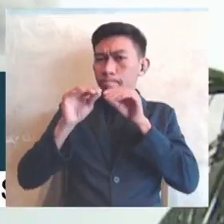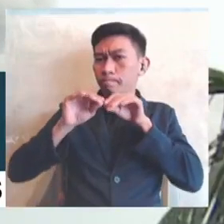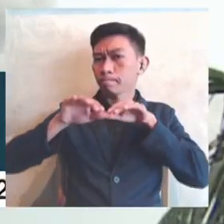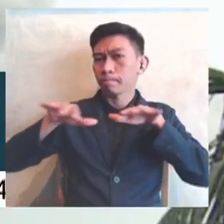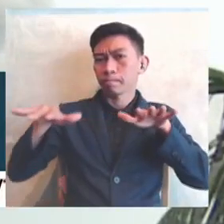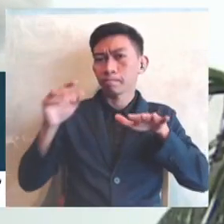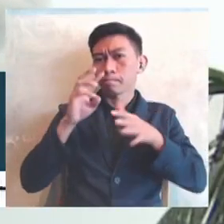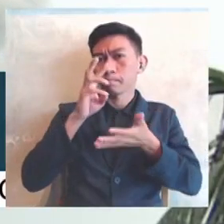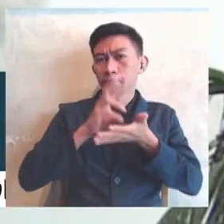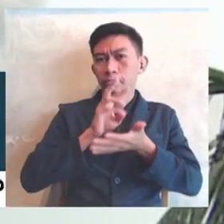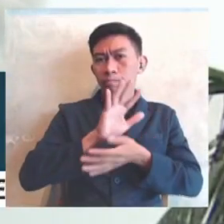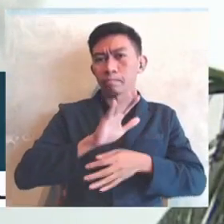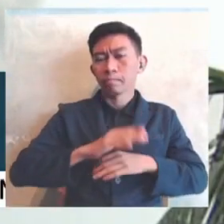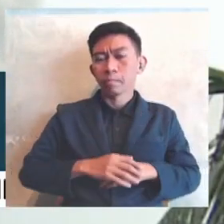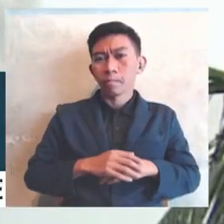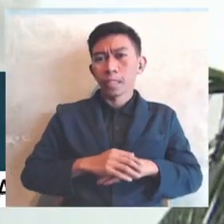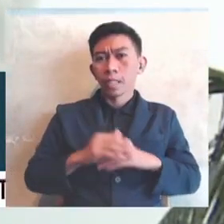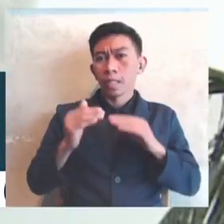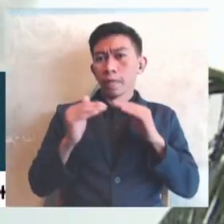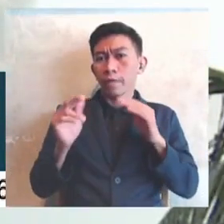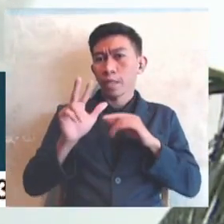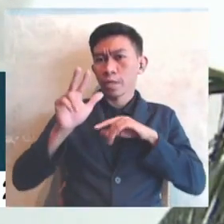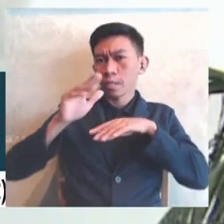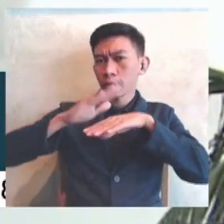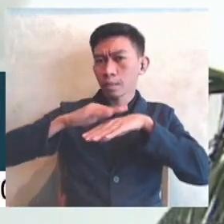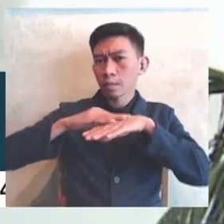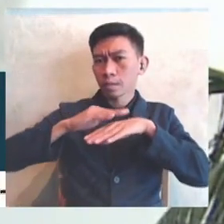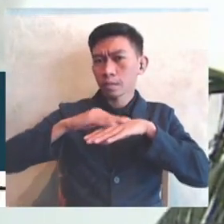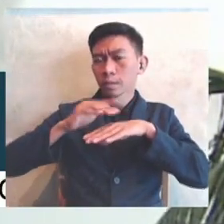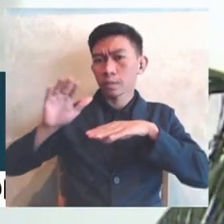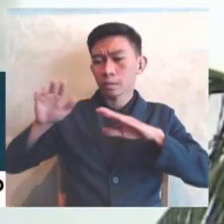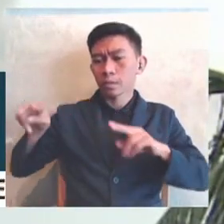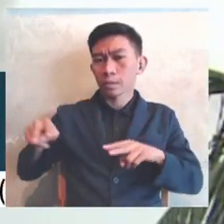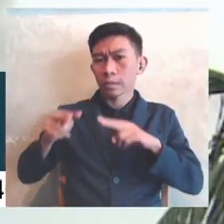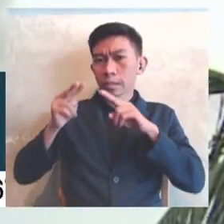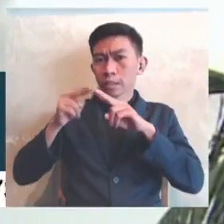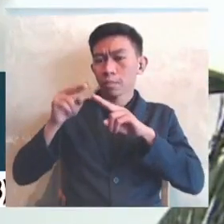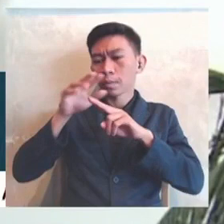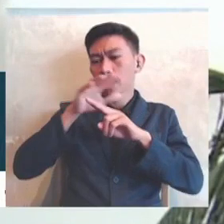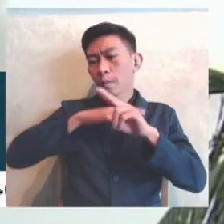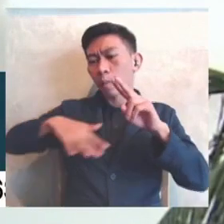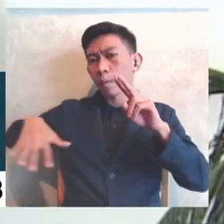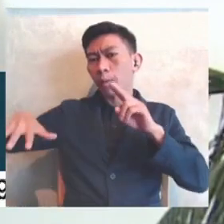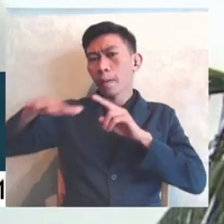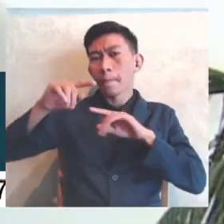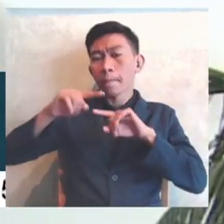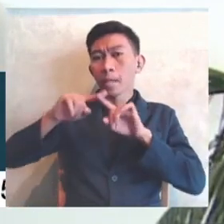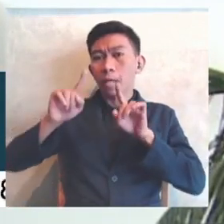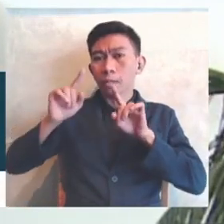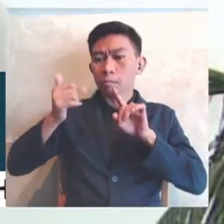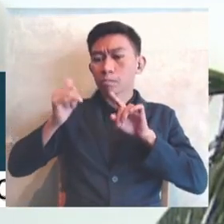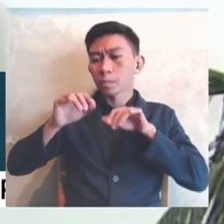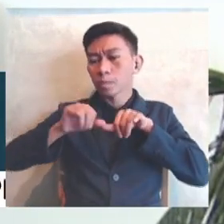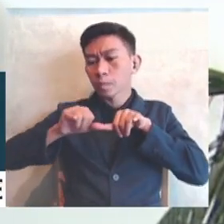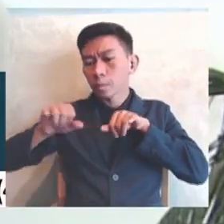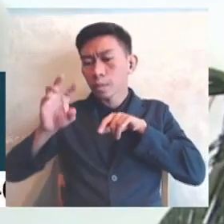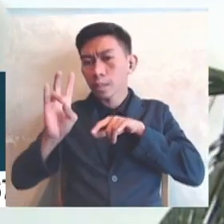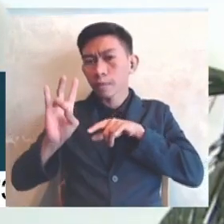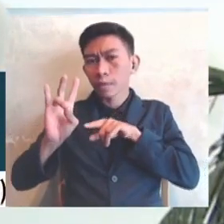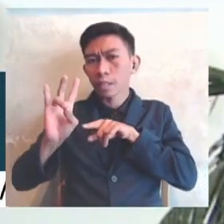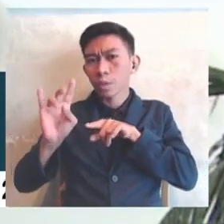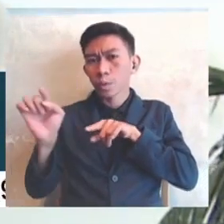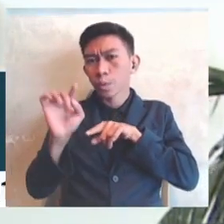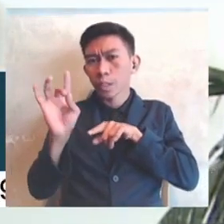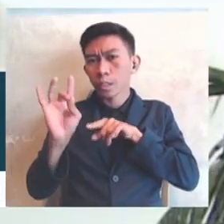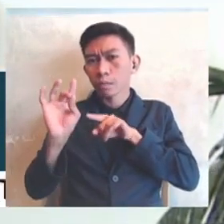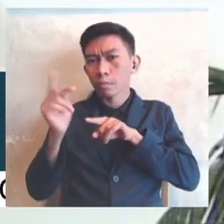municipalities. Alert level 3 remains around Mayon Volcano, and those living in the extended 7 to 8 kilometers danger zone are advised